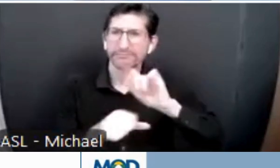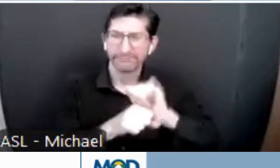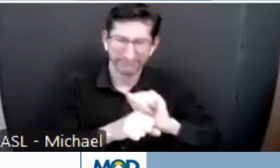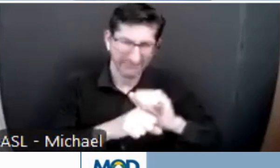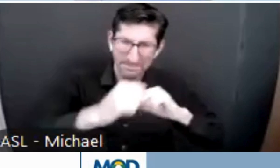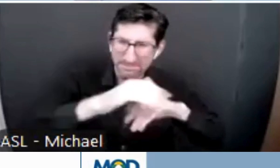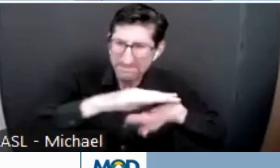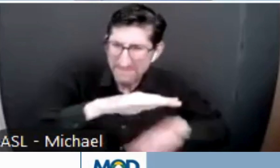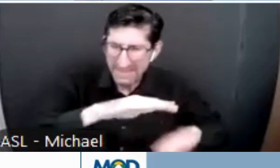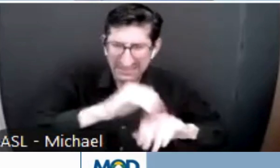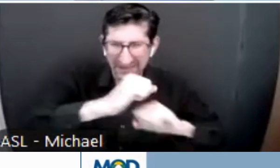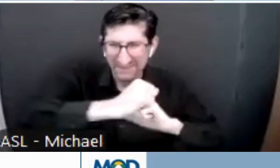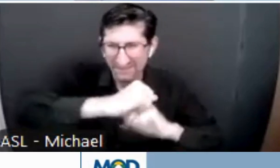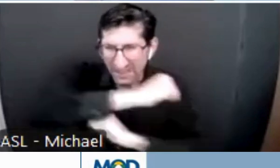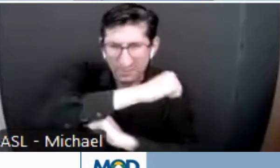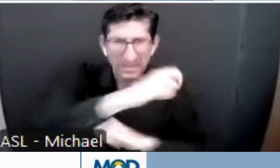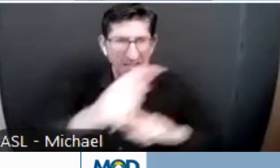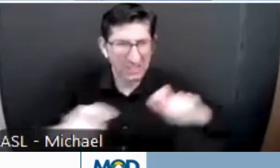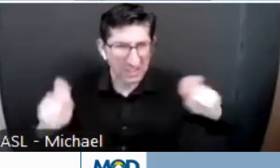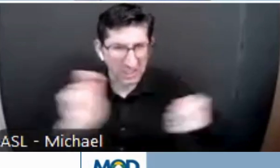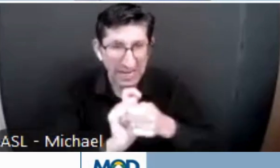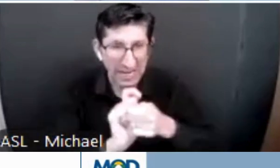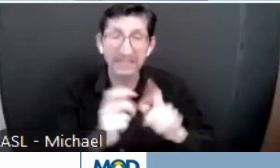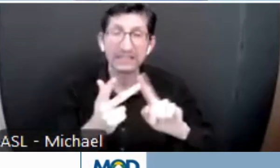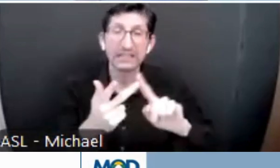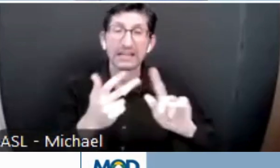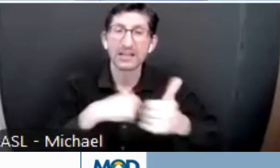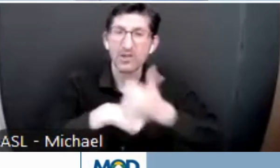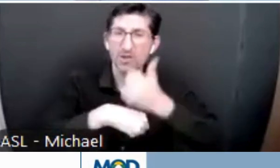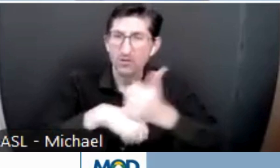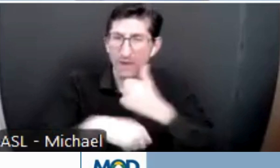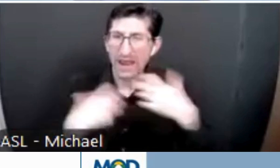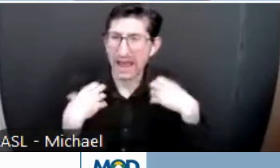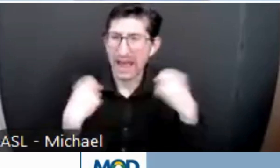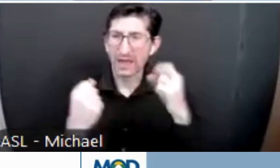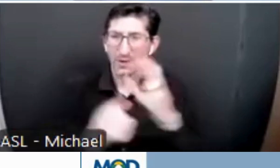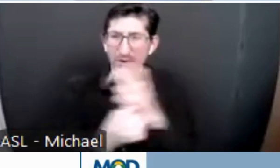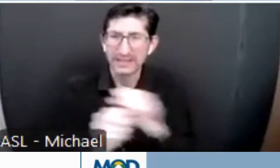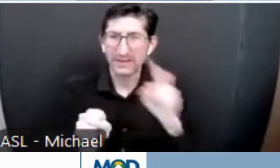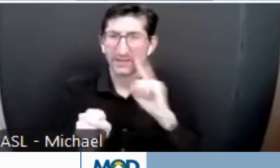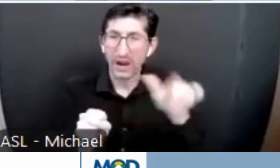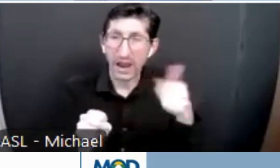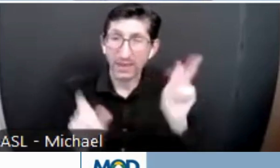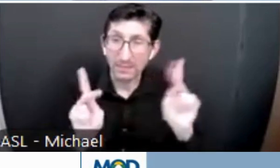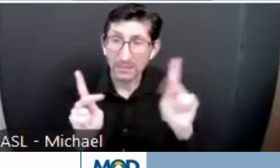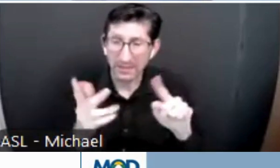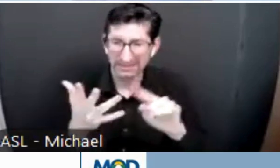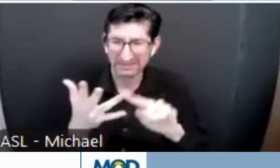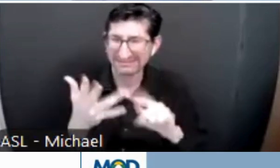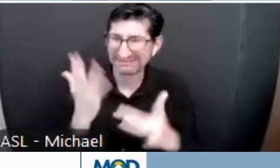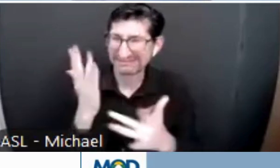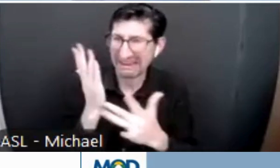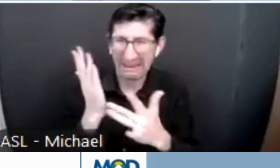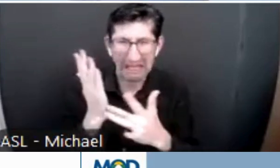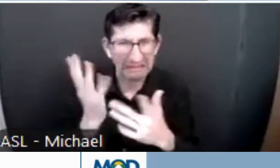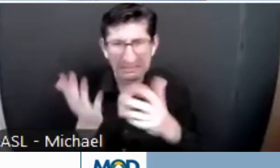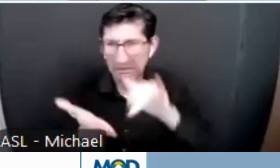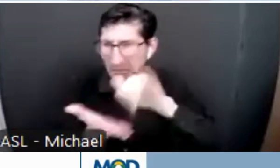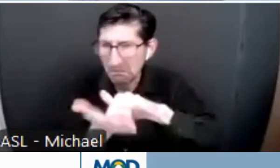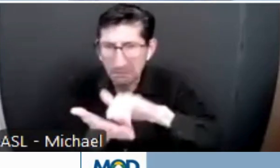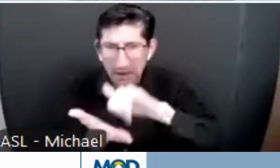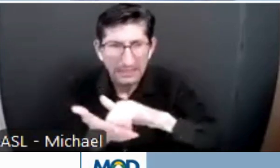business, direct threat to the health and safety of others, technical infeasibility, or there isn't enough information